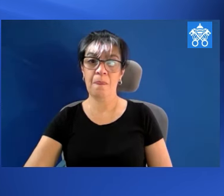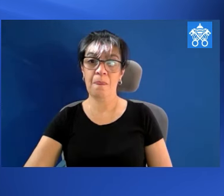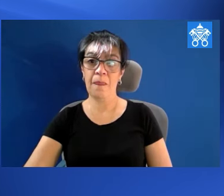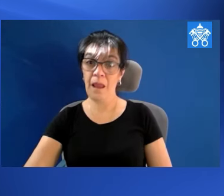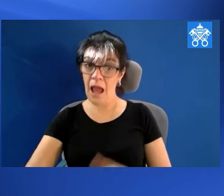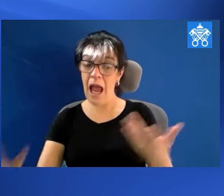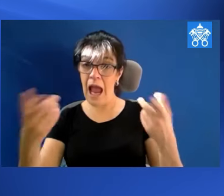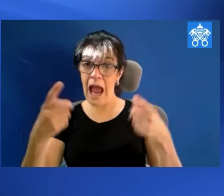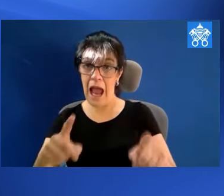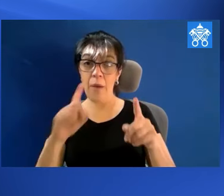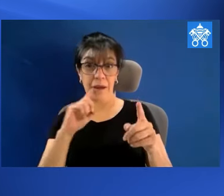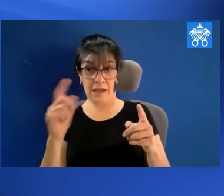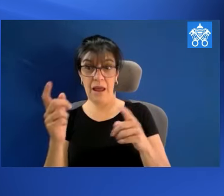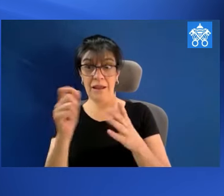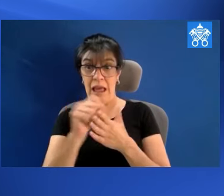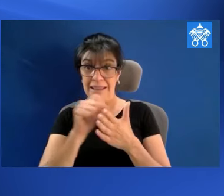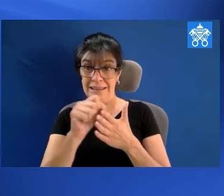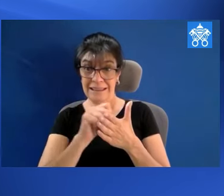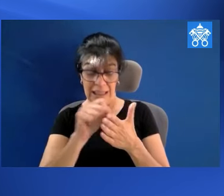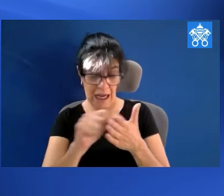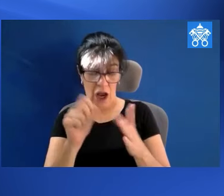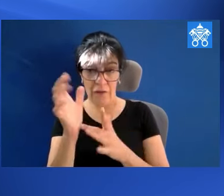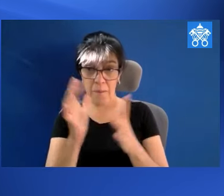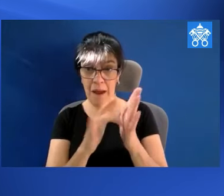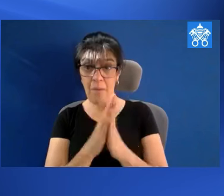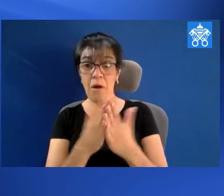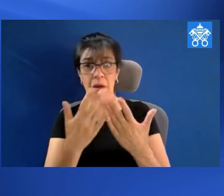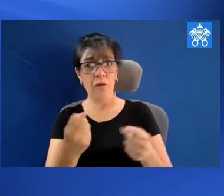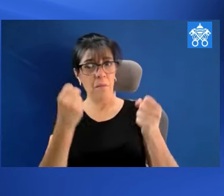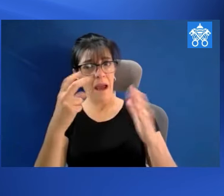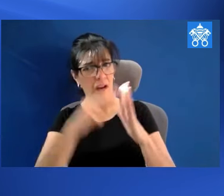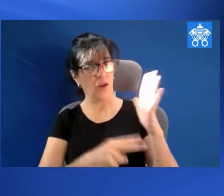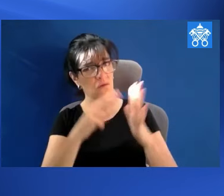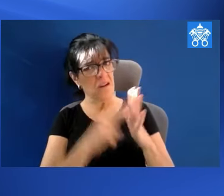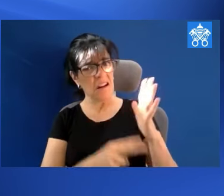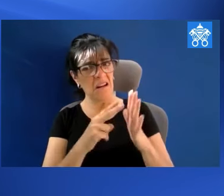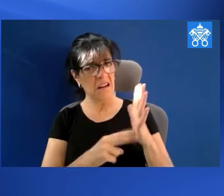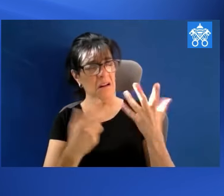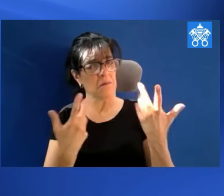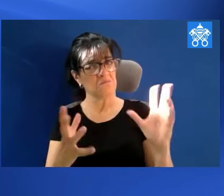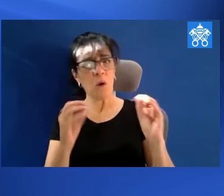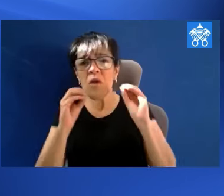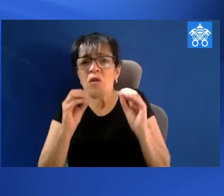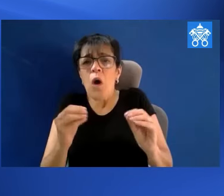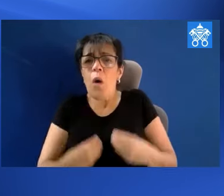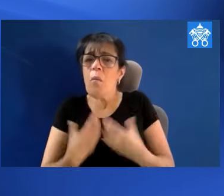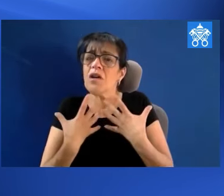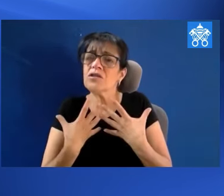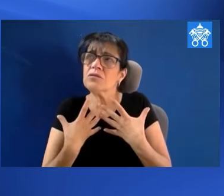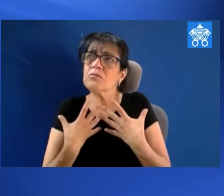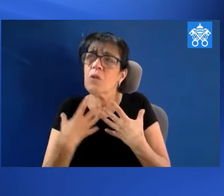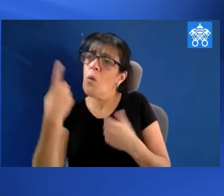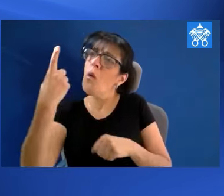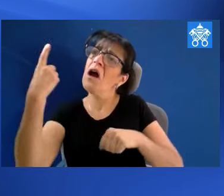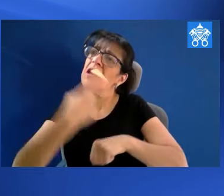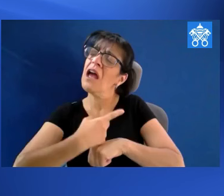Indeed, it can happen that in a certain passage of the Scripture that we have read many times without any particular emotion, one